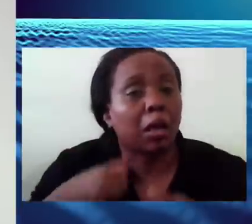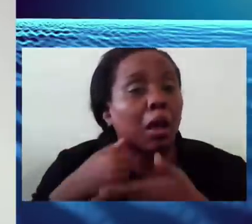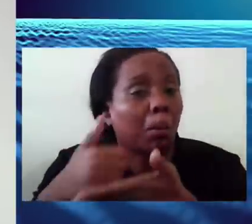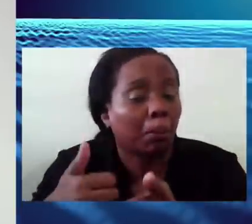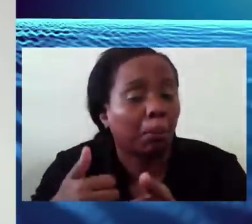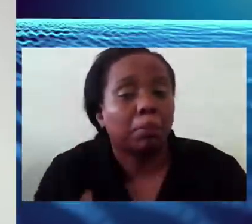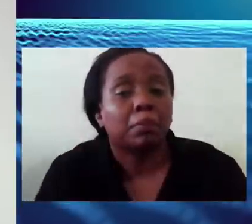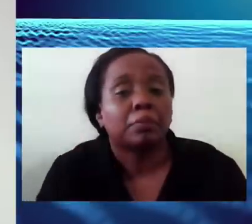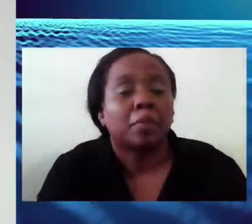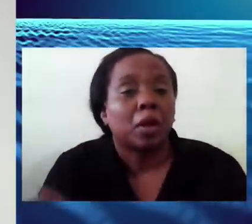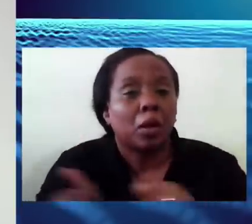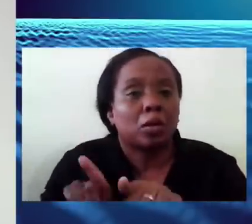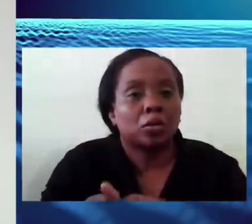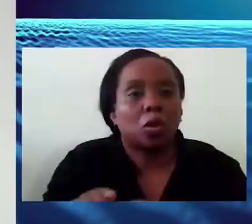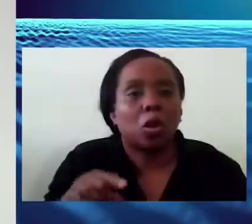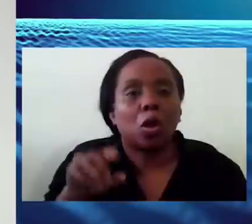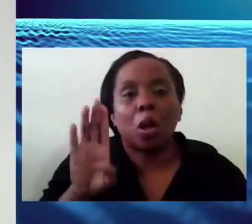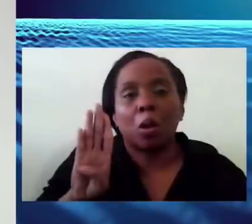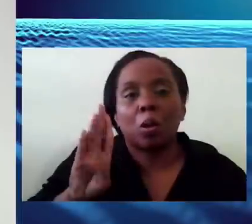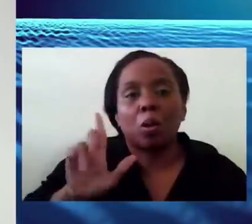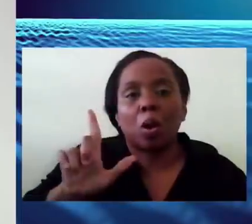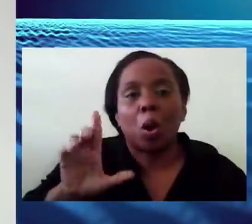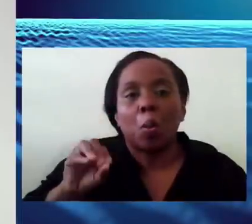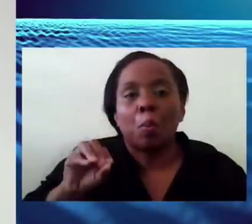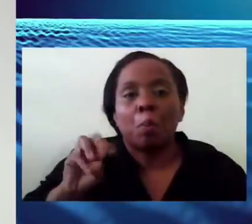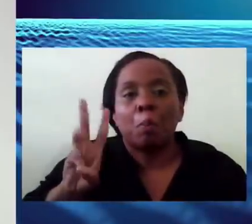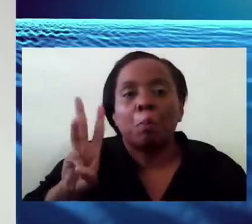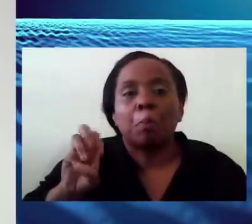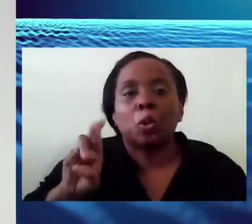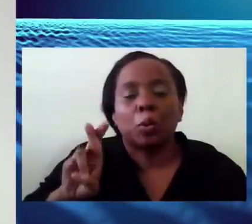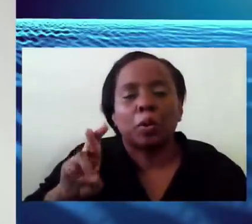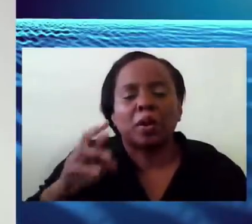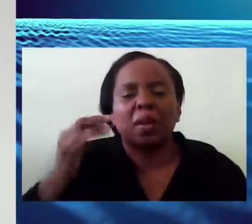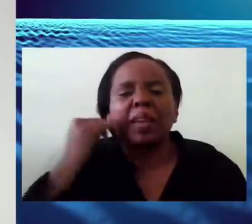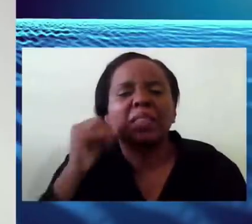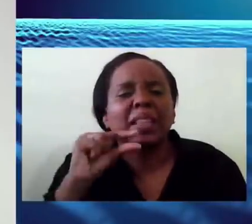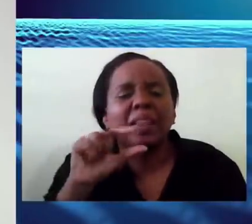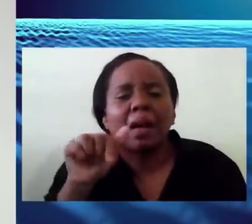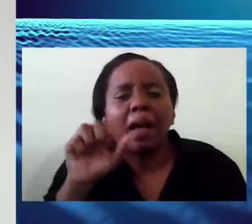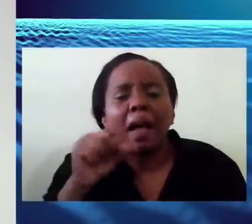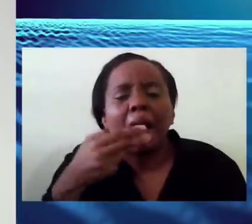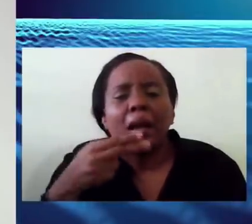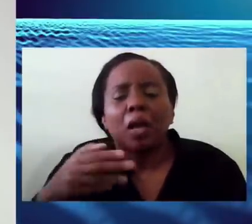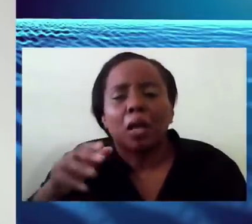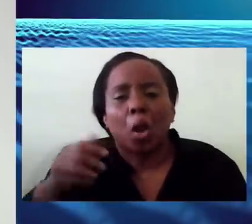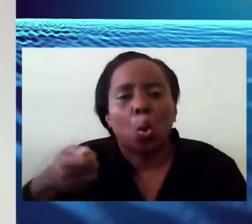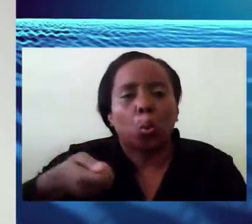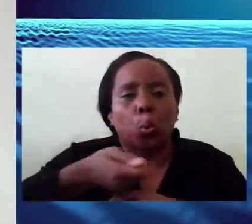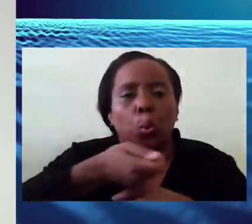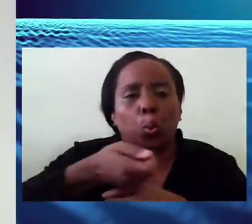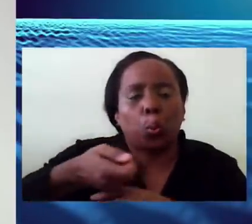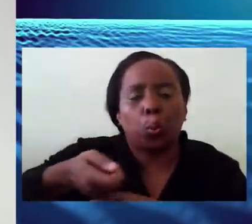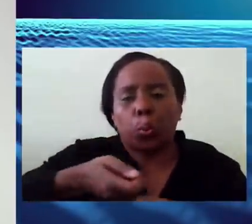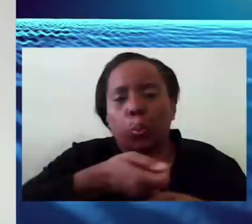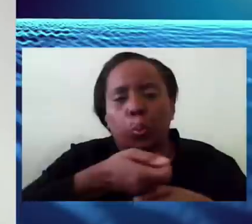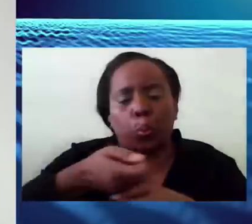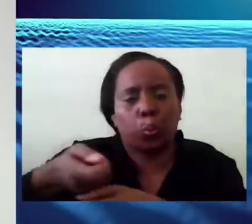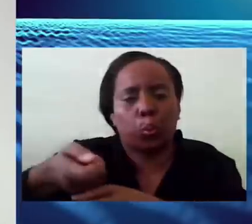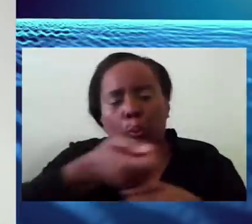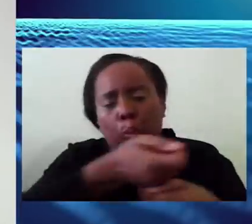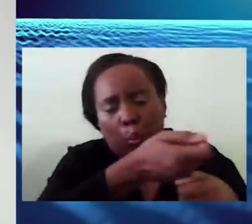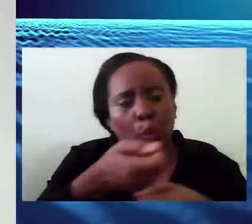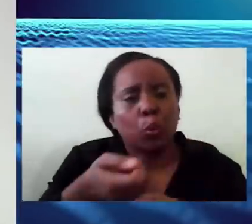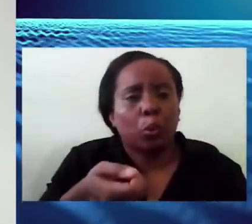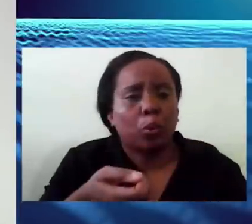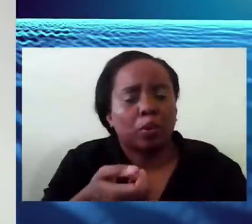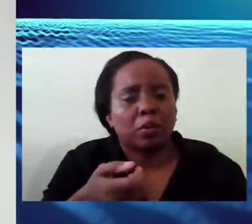sheep are. And then the other thing too is that you need to keep your animals under constant veterinary surveillance. Make sure